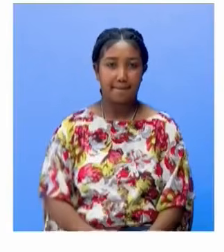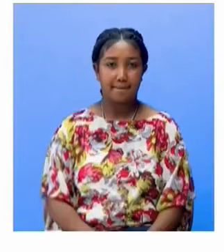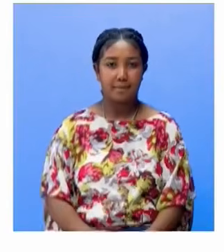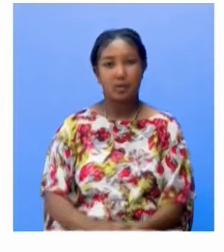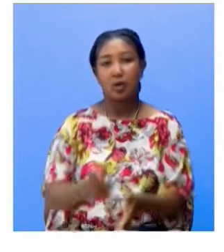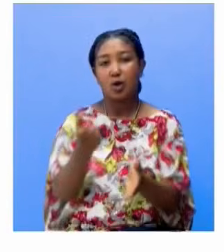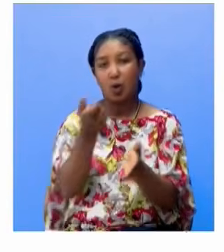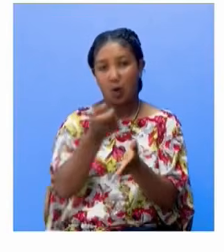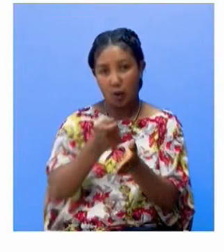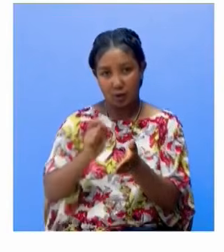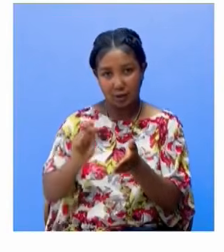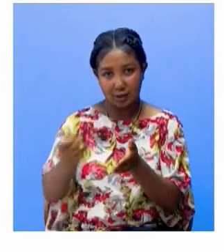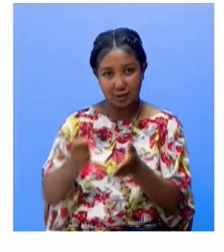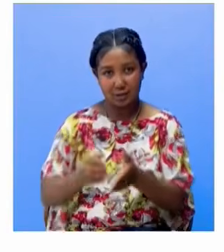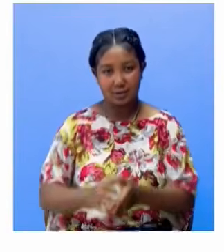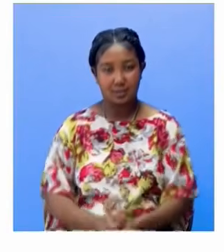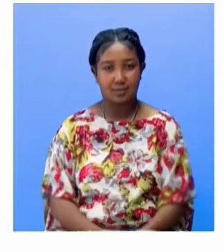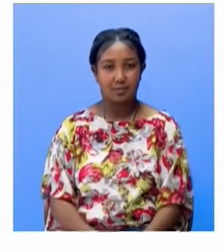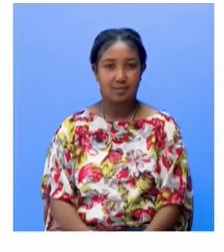wrote